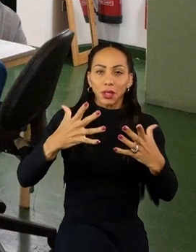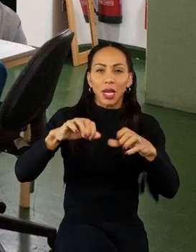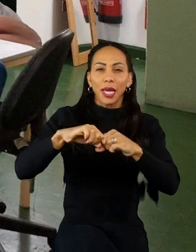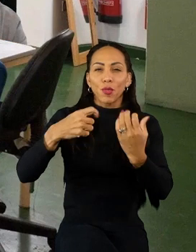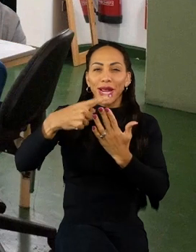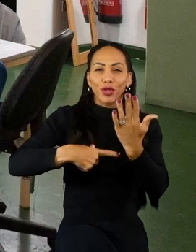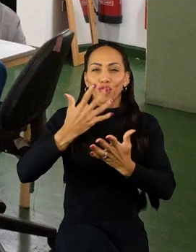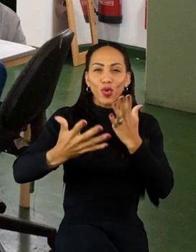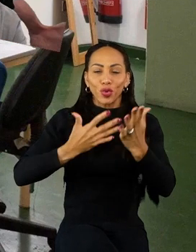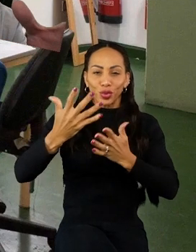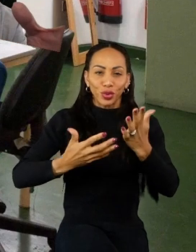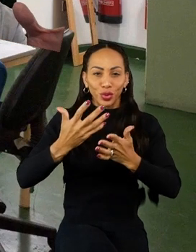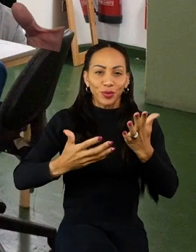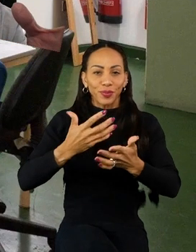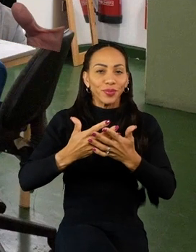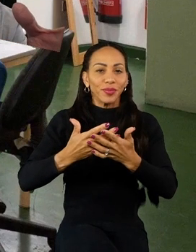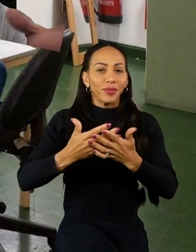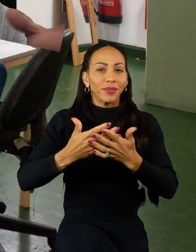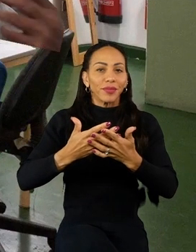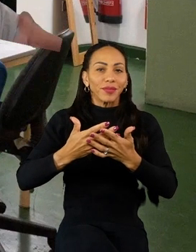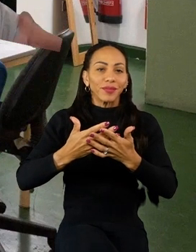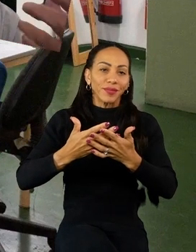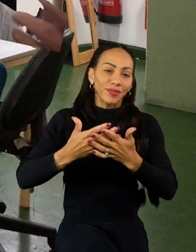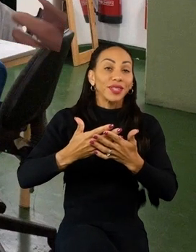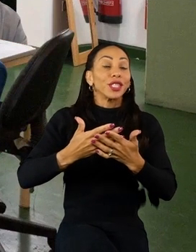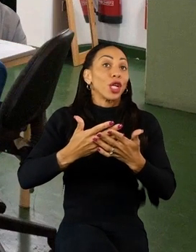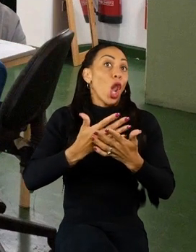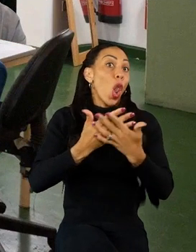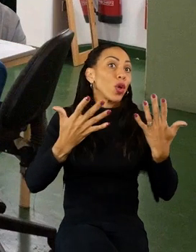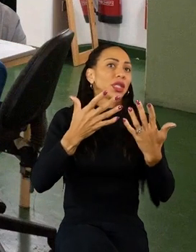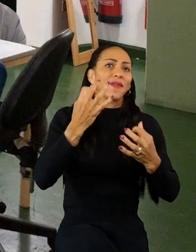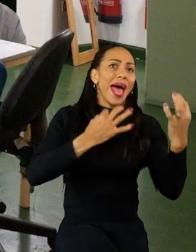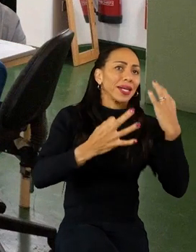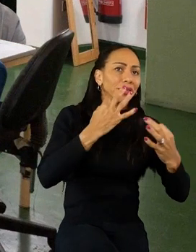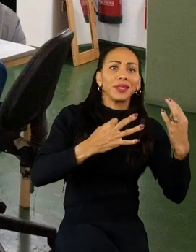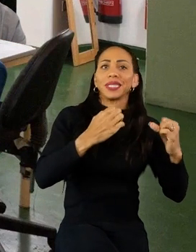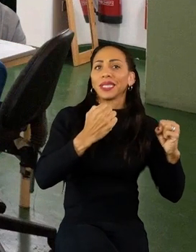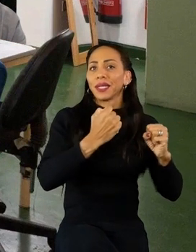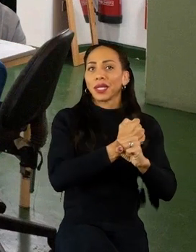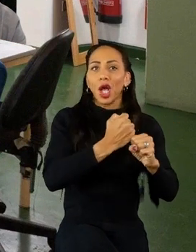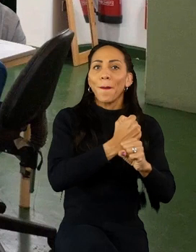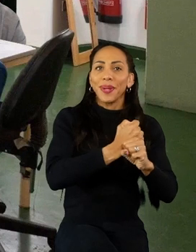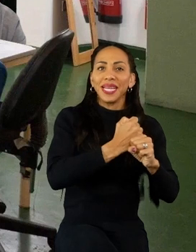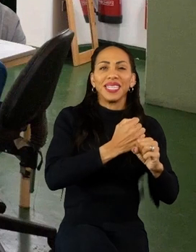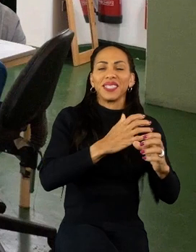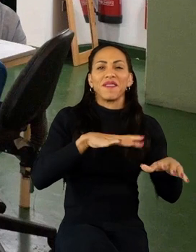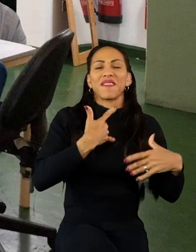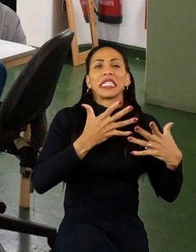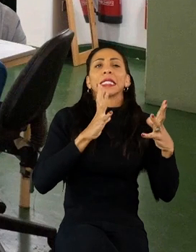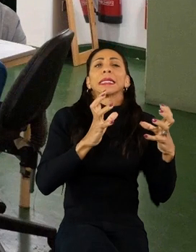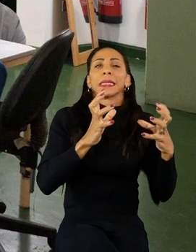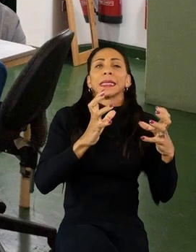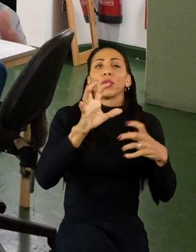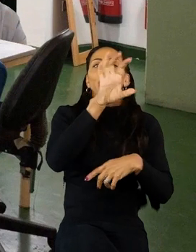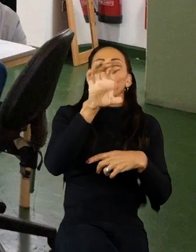squaring the circle a bit and getting over the limitations and frustrations that many actors and performance companies